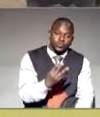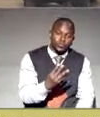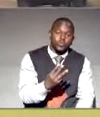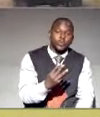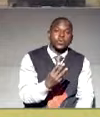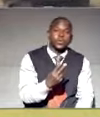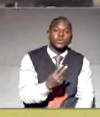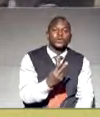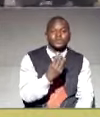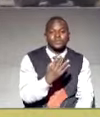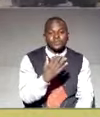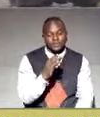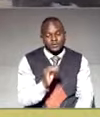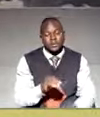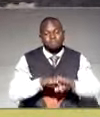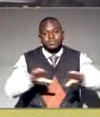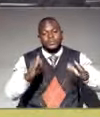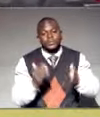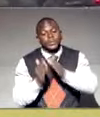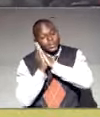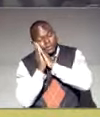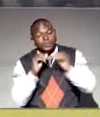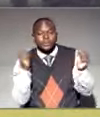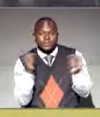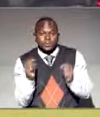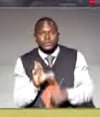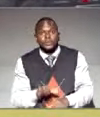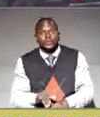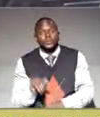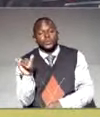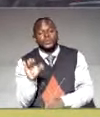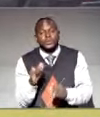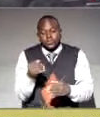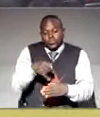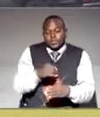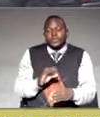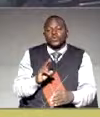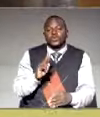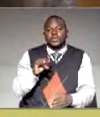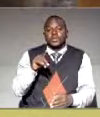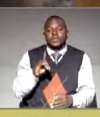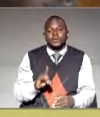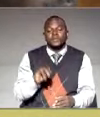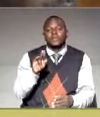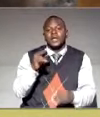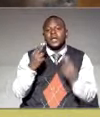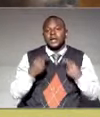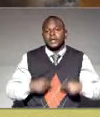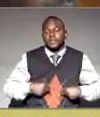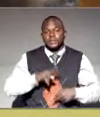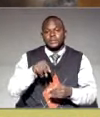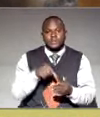military referral hospital to handle those medical cases that cannot be handled within UPDF health centers. We are trying